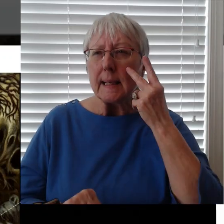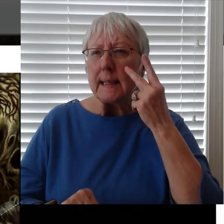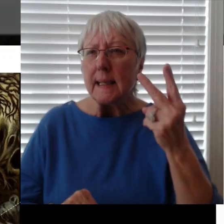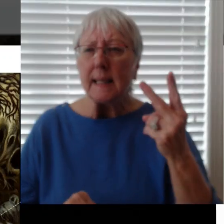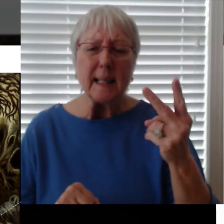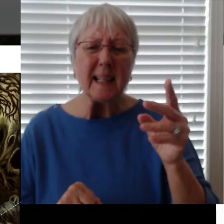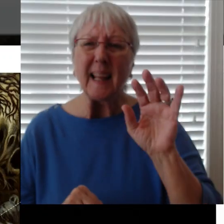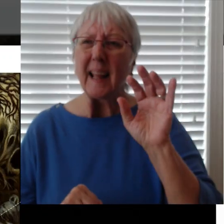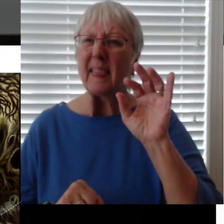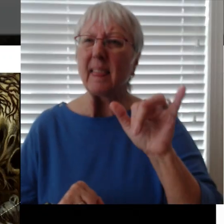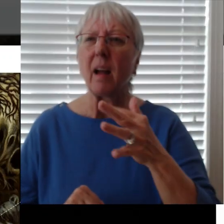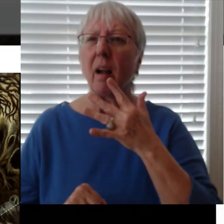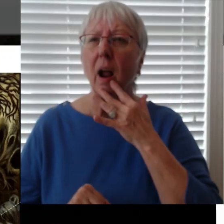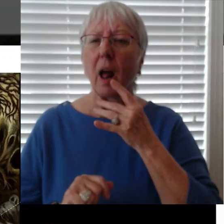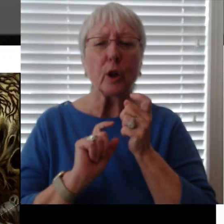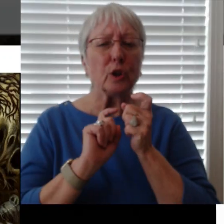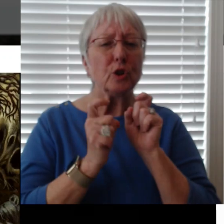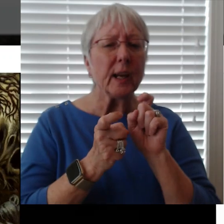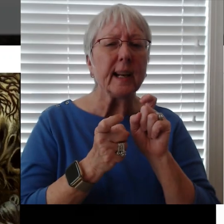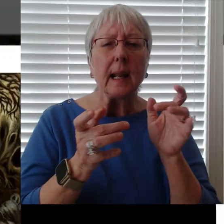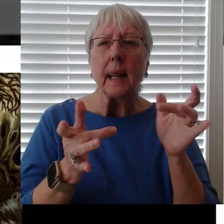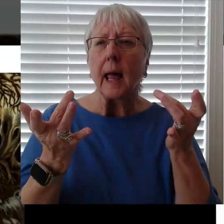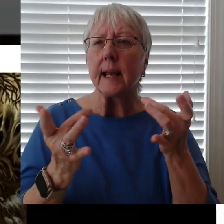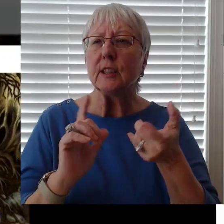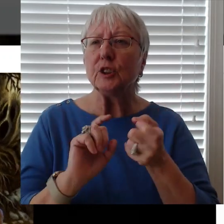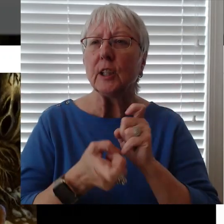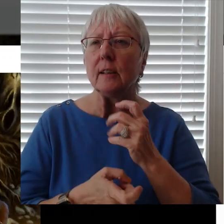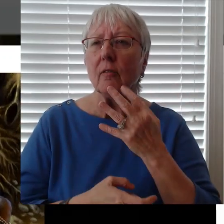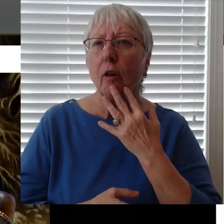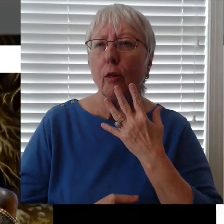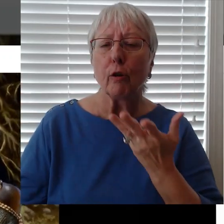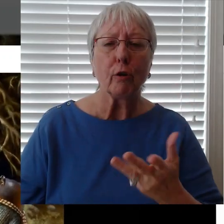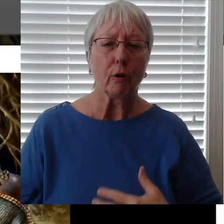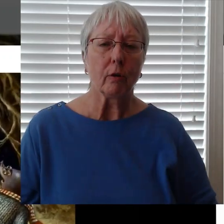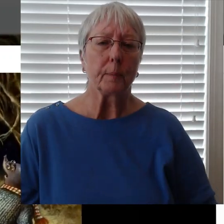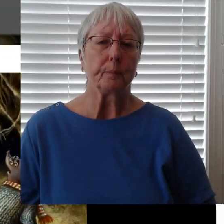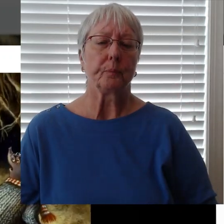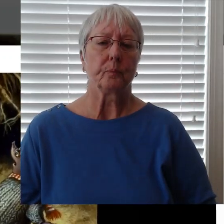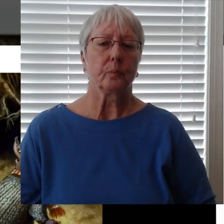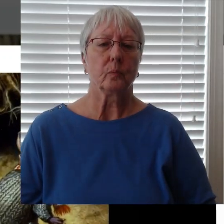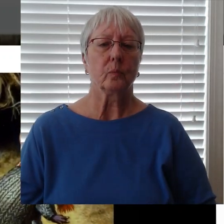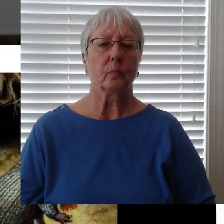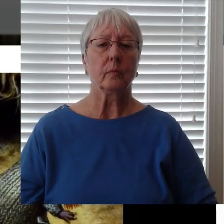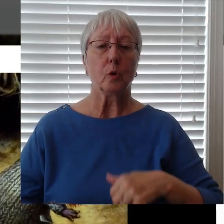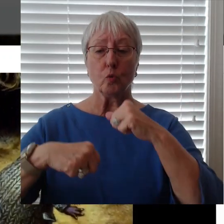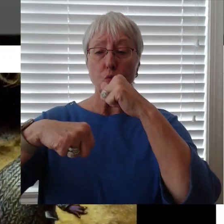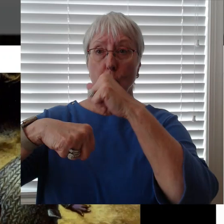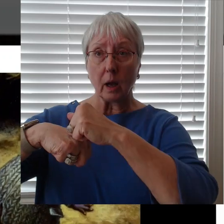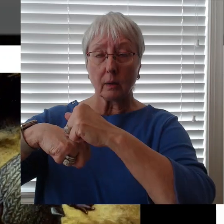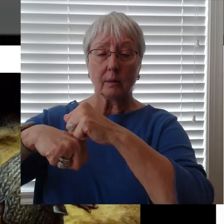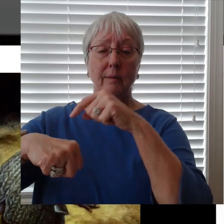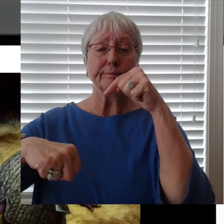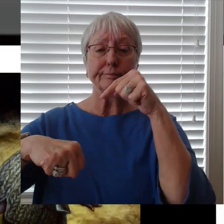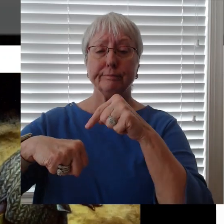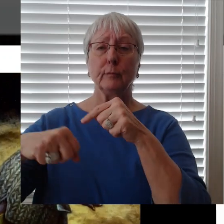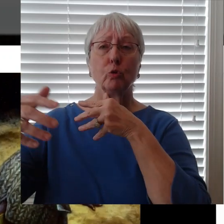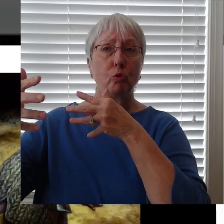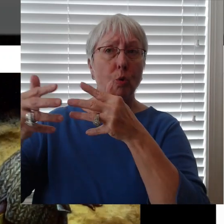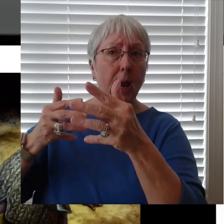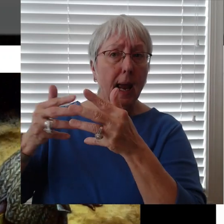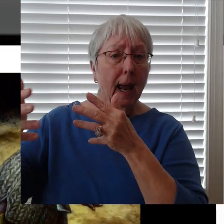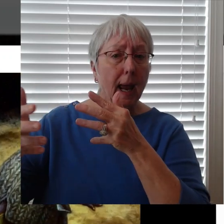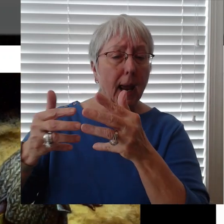colors to pop off the ground and help delineate the forms. The rocks are gray tone with just enough warmth glazed over